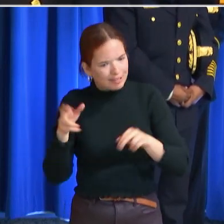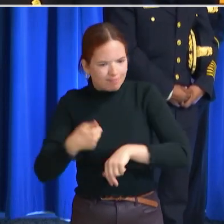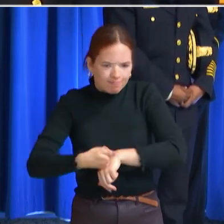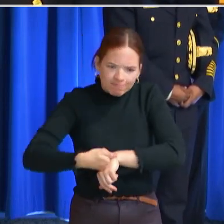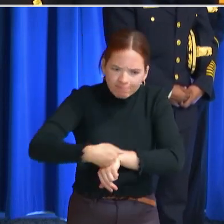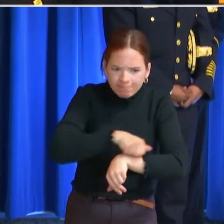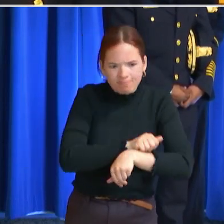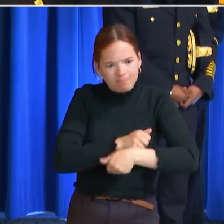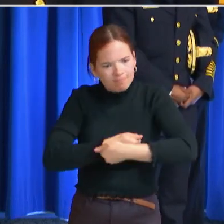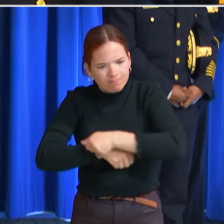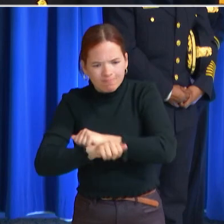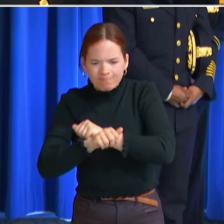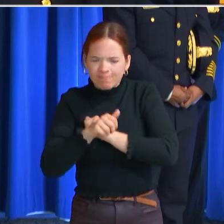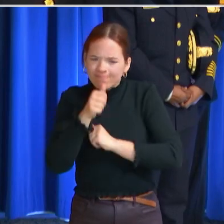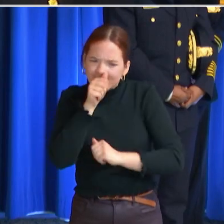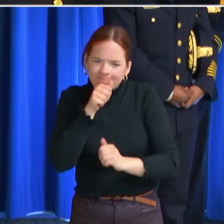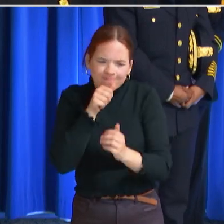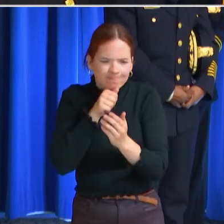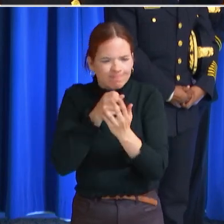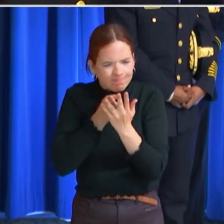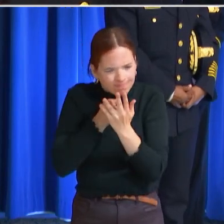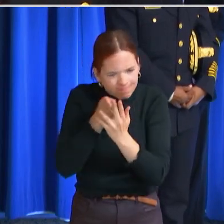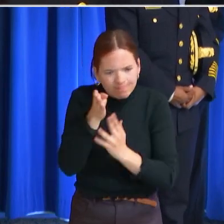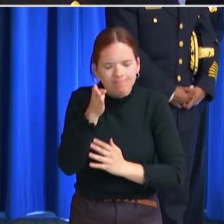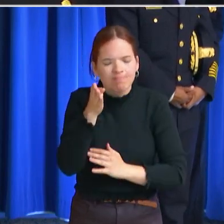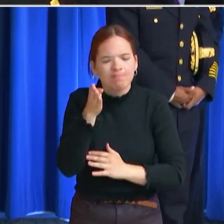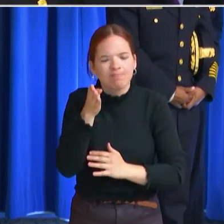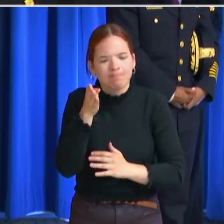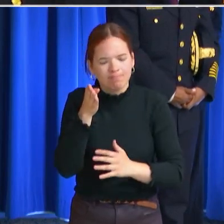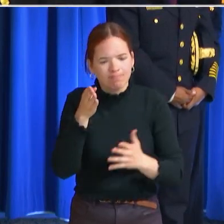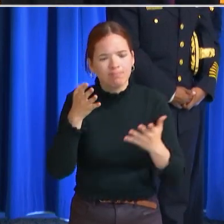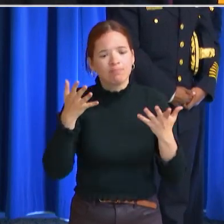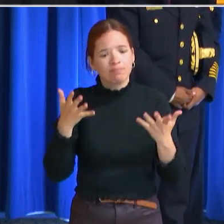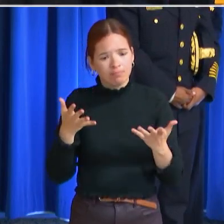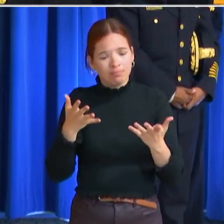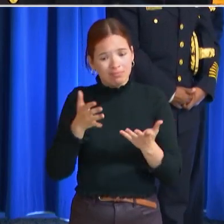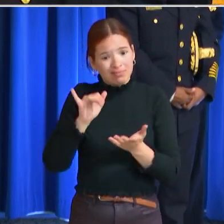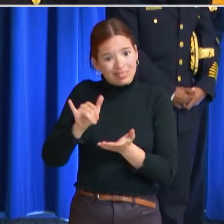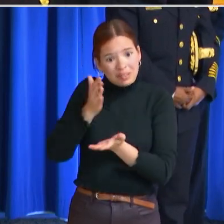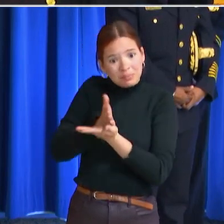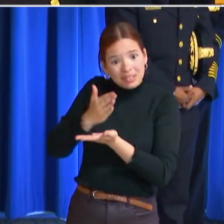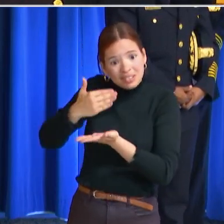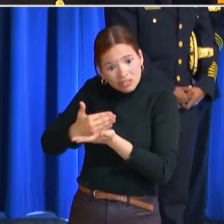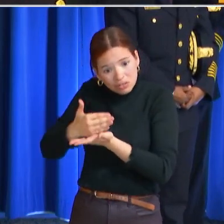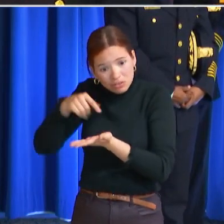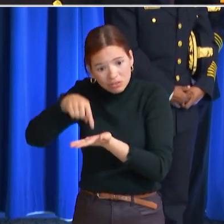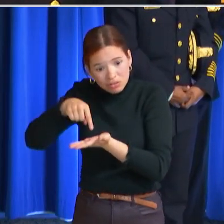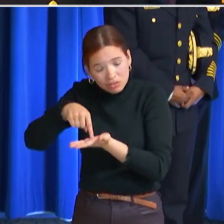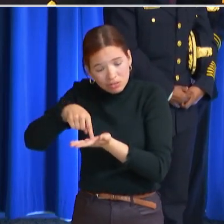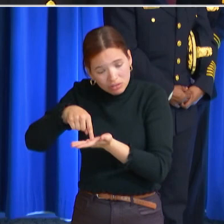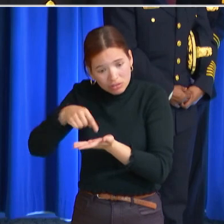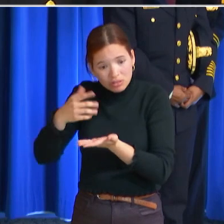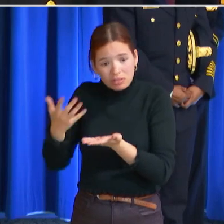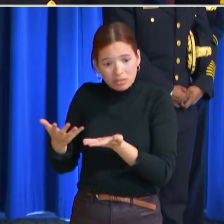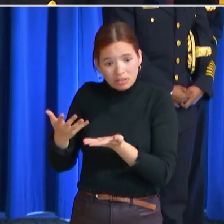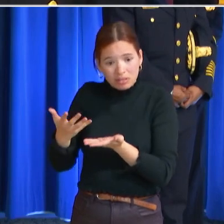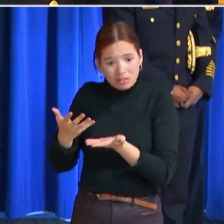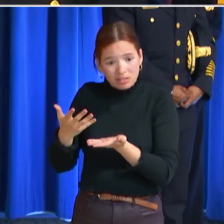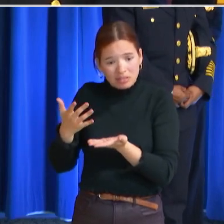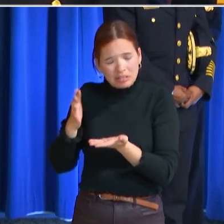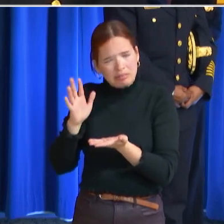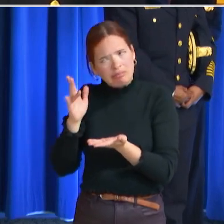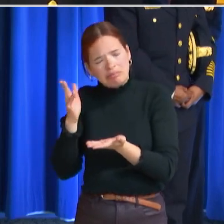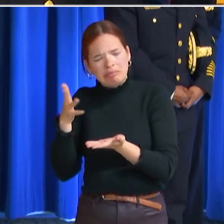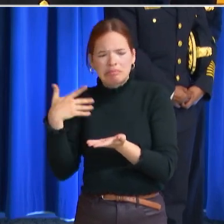well. As far as budgets go, we've had a run in this city. I've been here